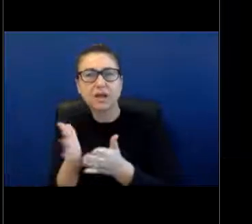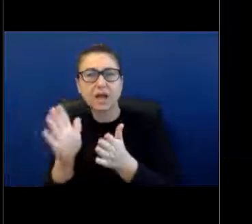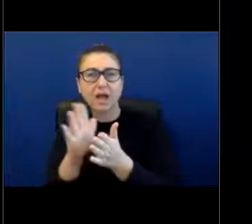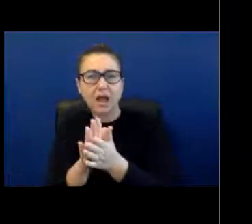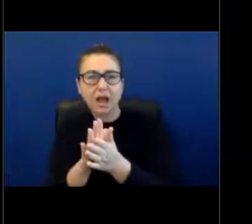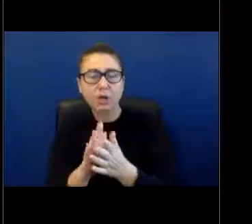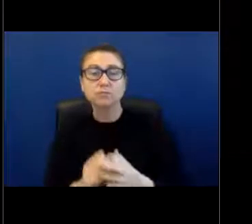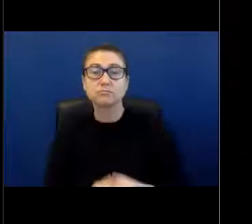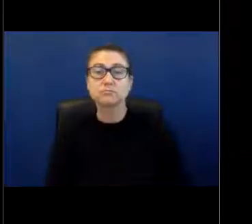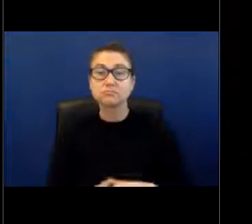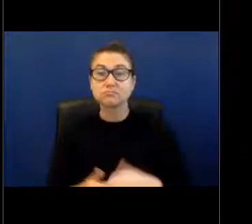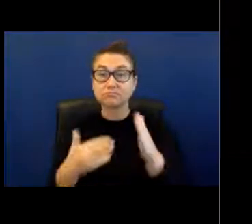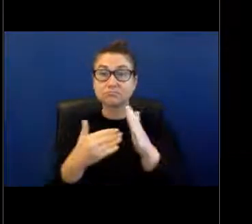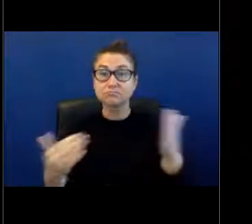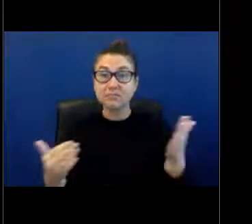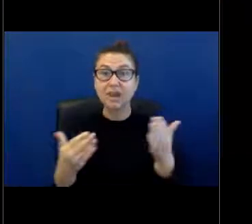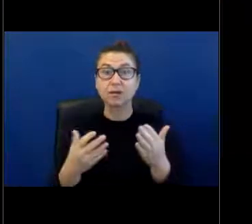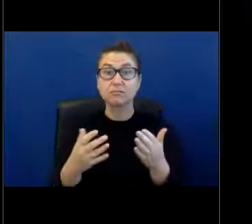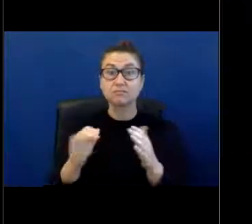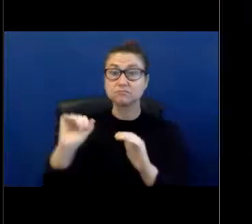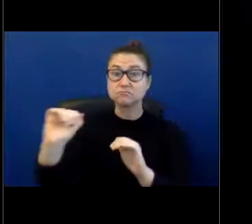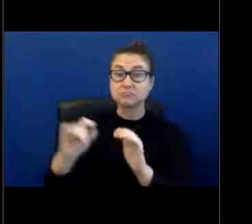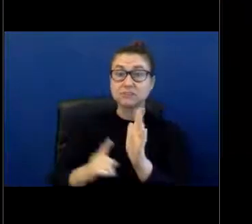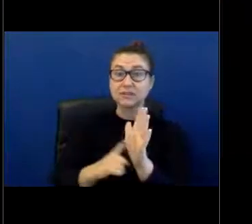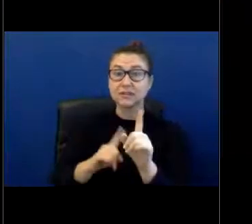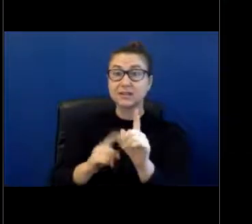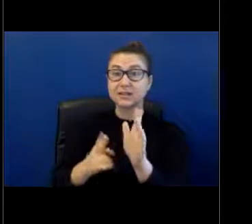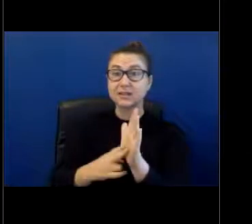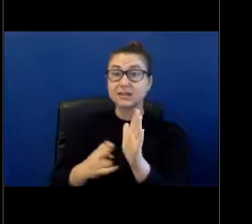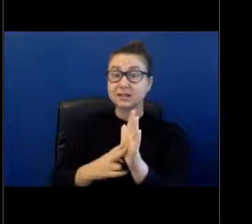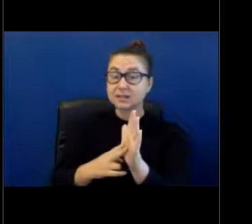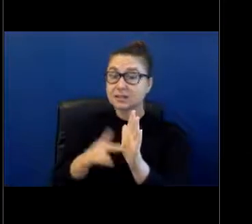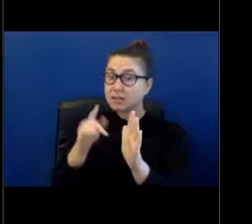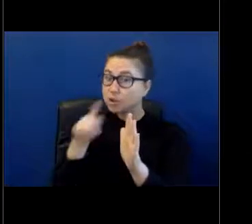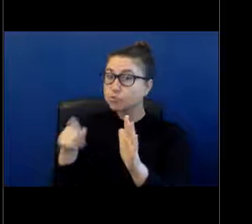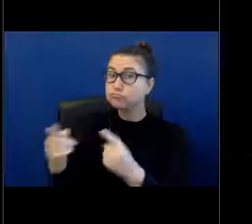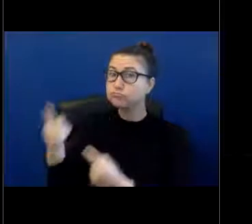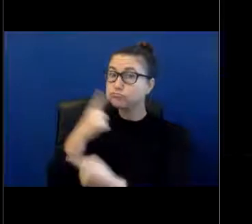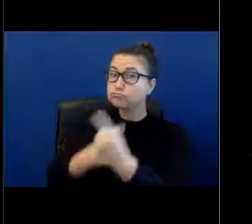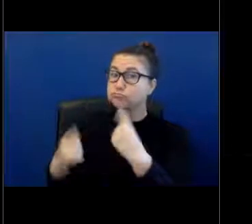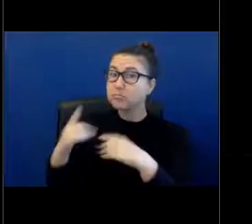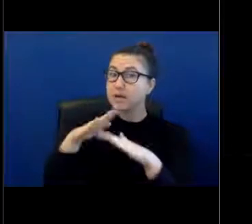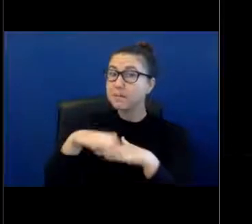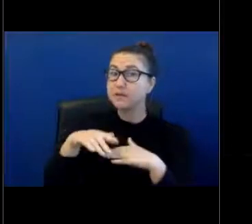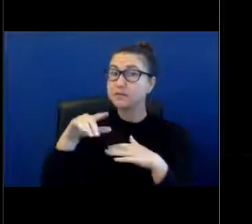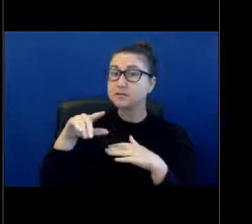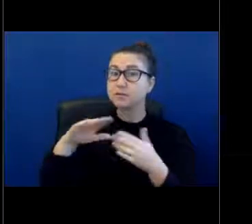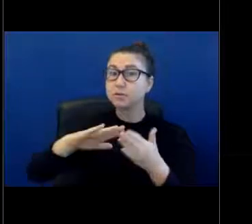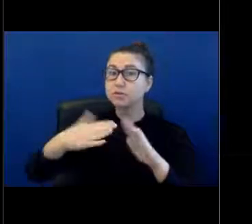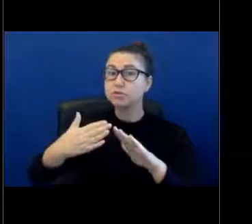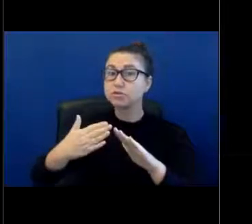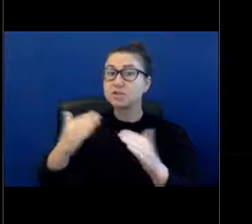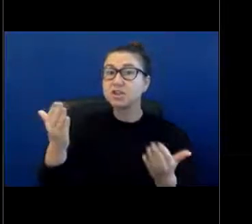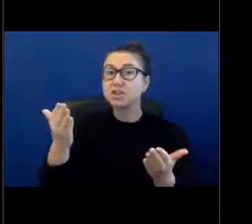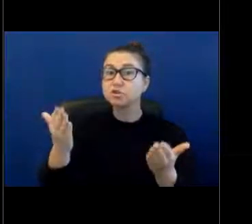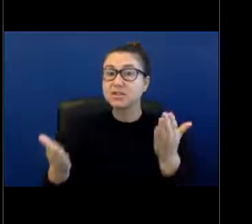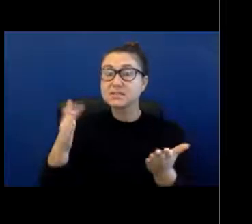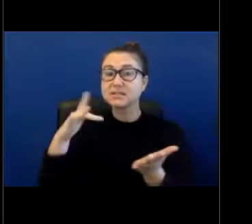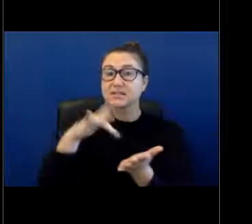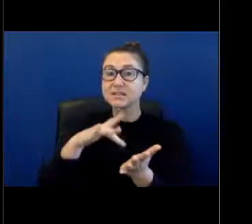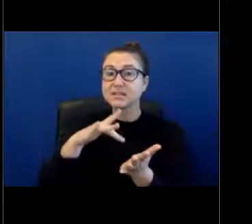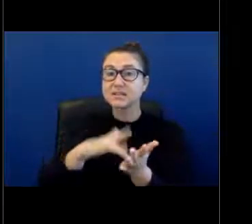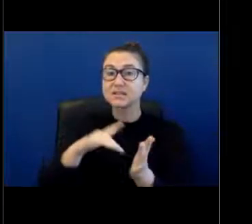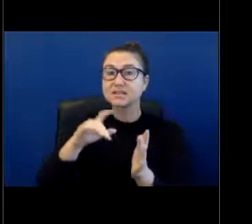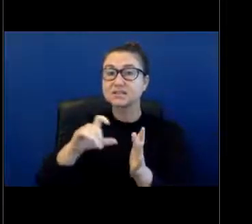give you a chance to talk to us. Lynn, can you tell us about community justice centres? I'd love to. So